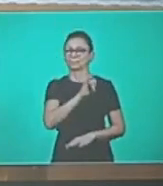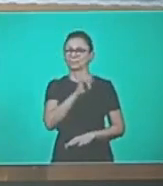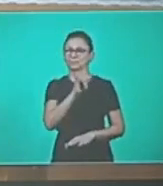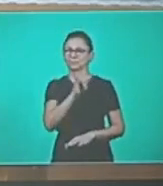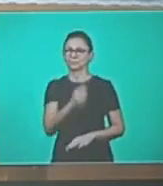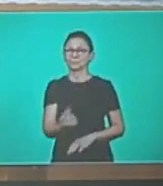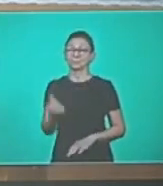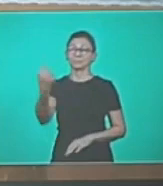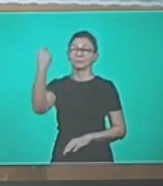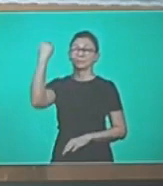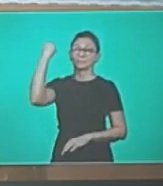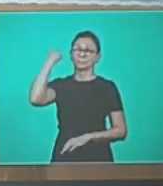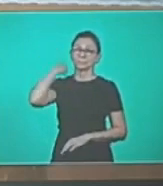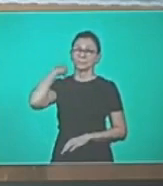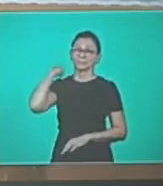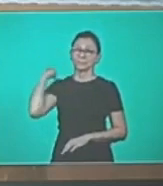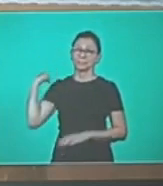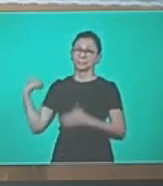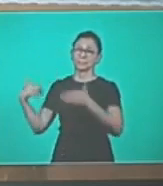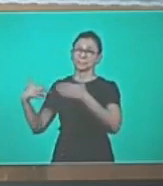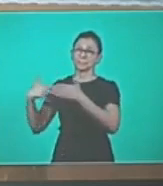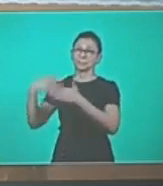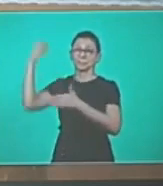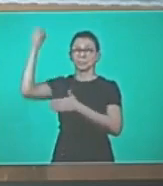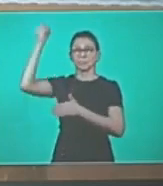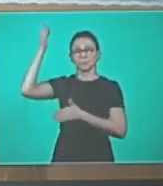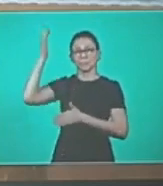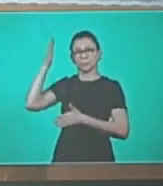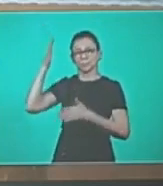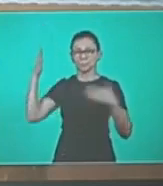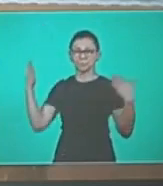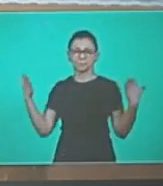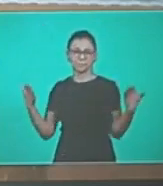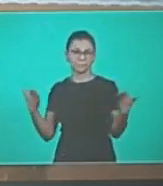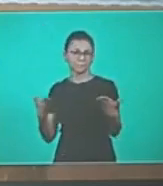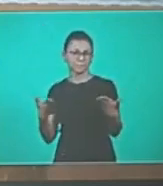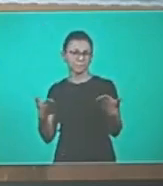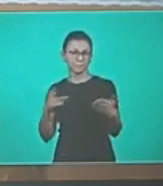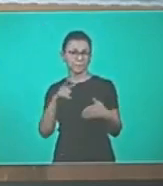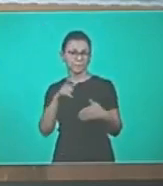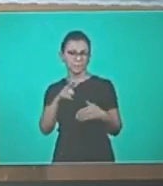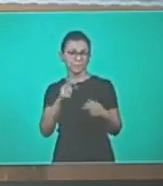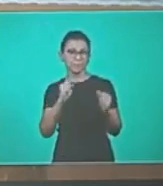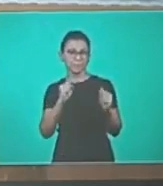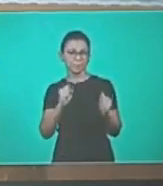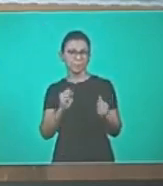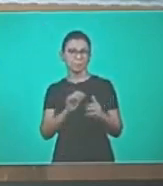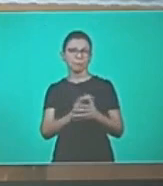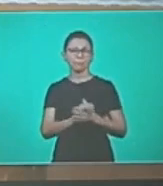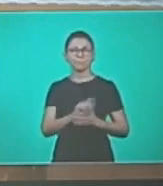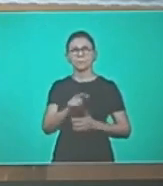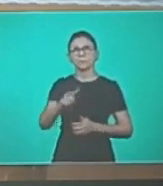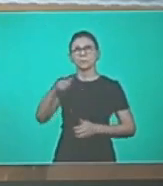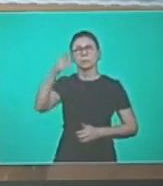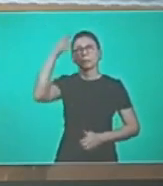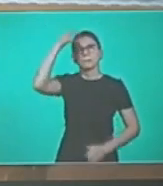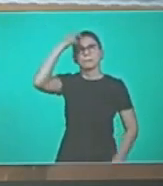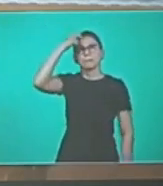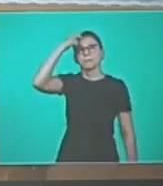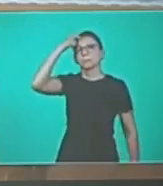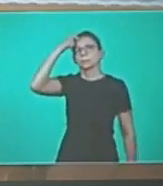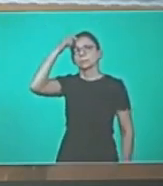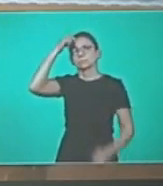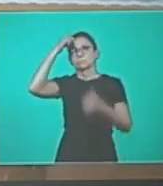So whatever God is preparing for this moment, your mind can